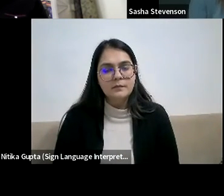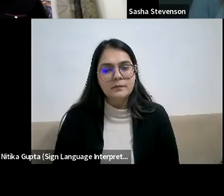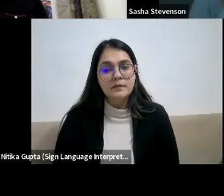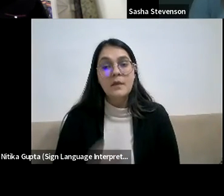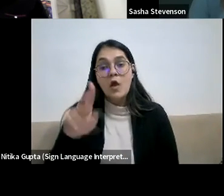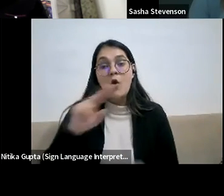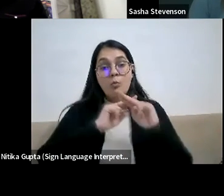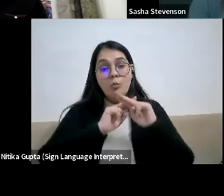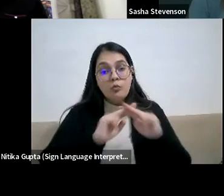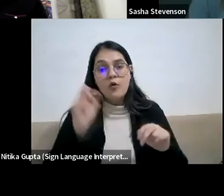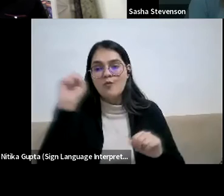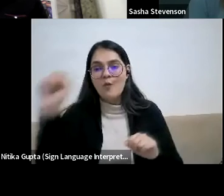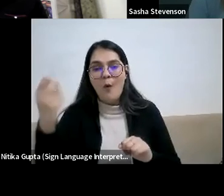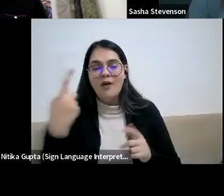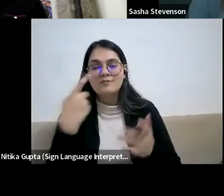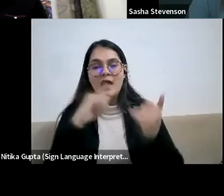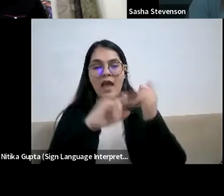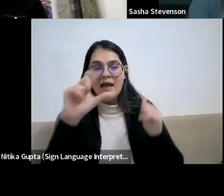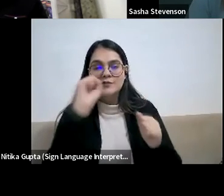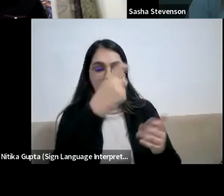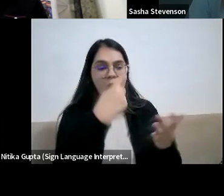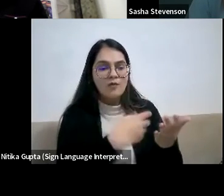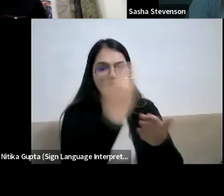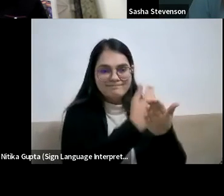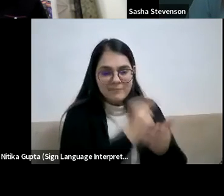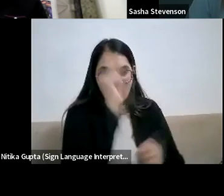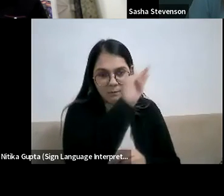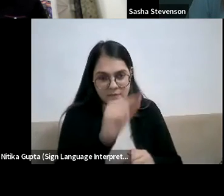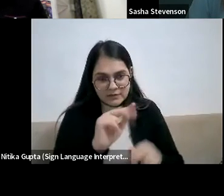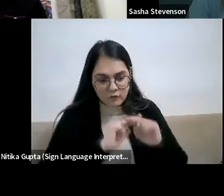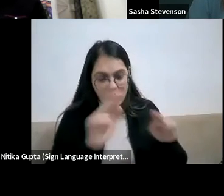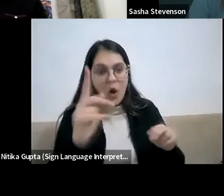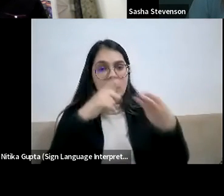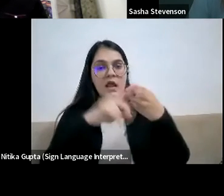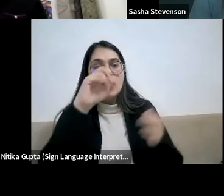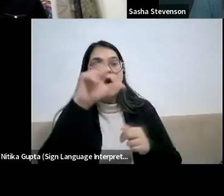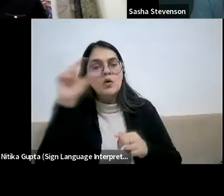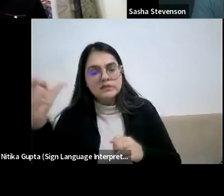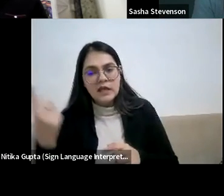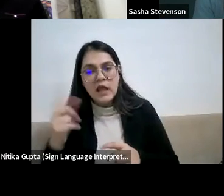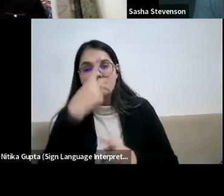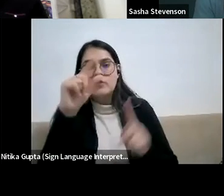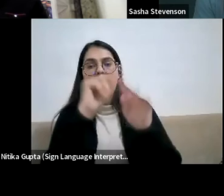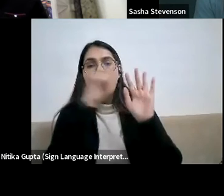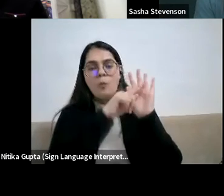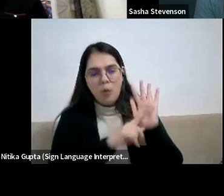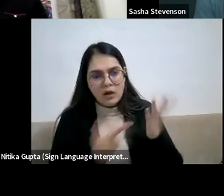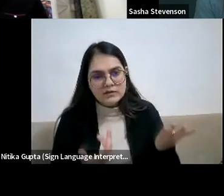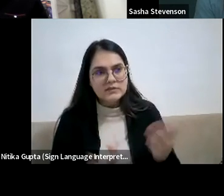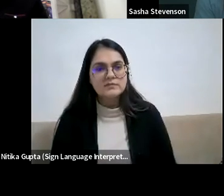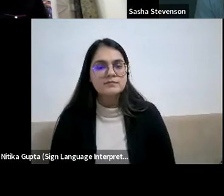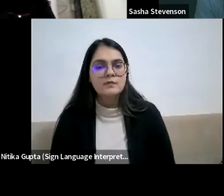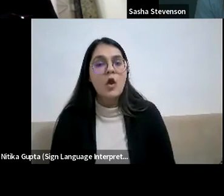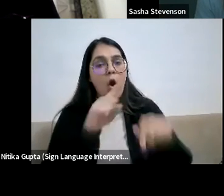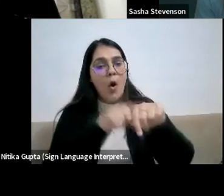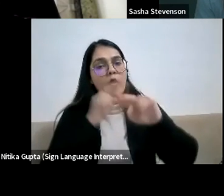instruments like quotas? Are there devices like equal opportunity policies? Are